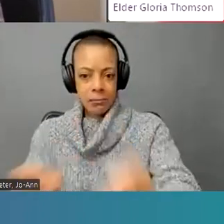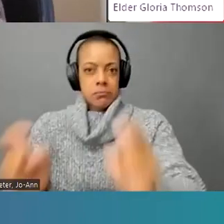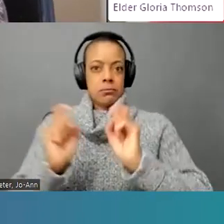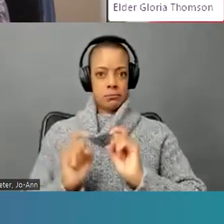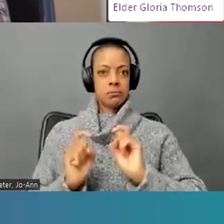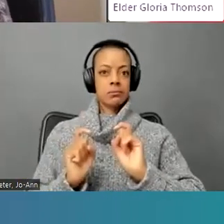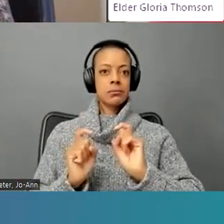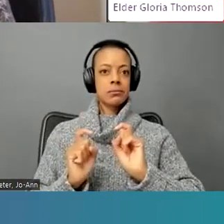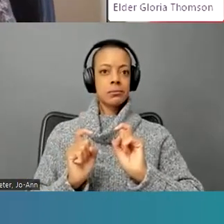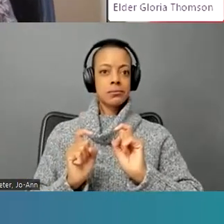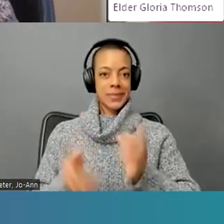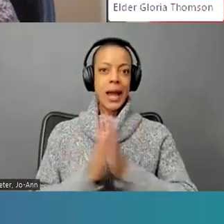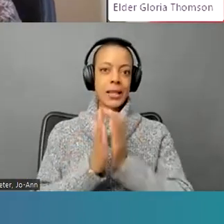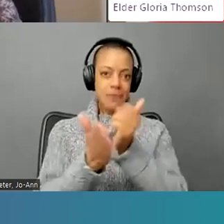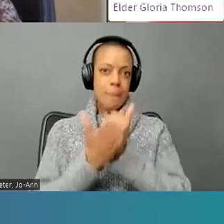gift to ask for help.